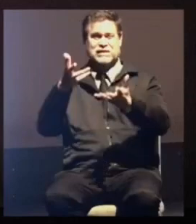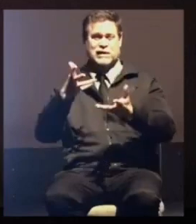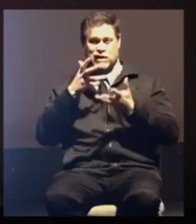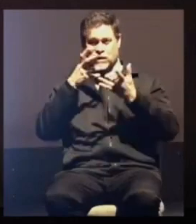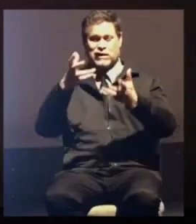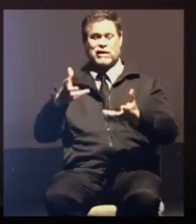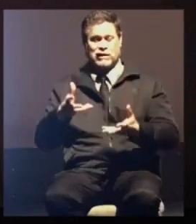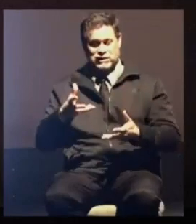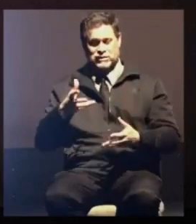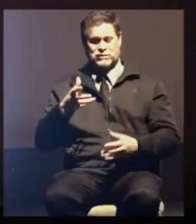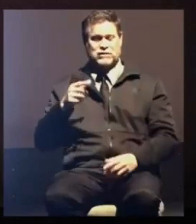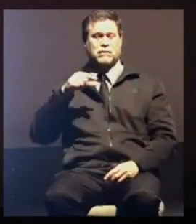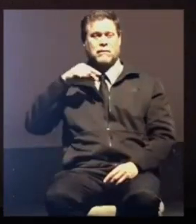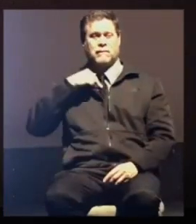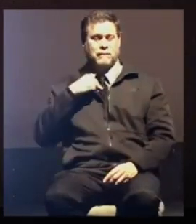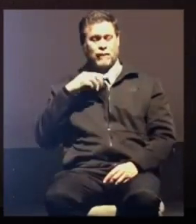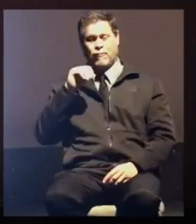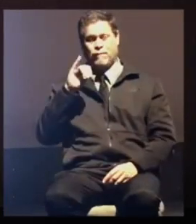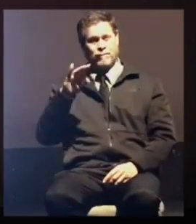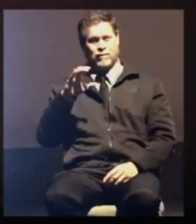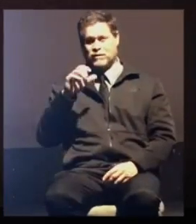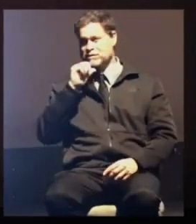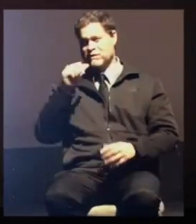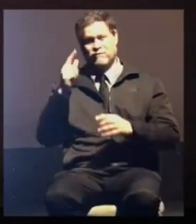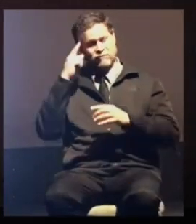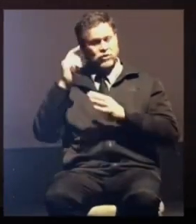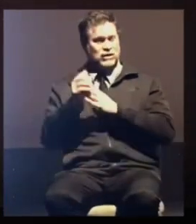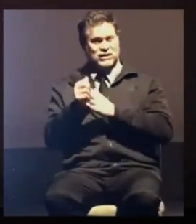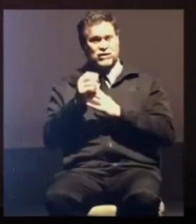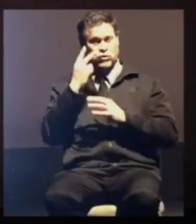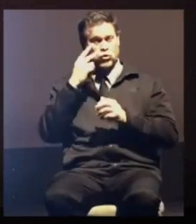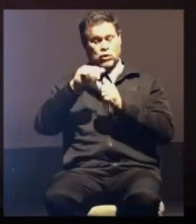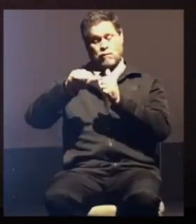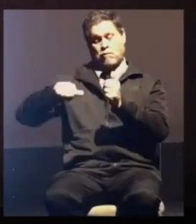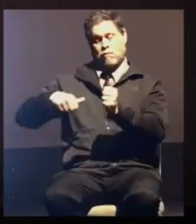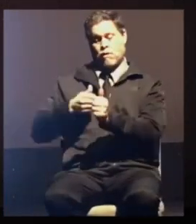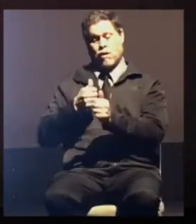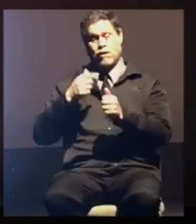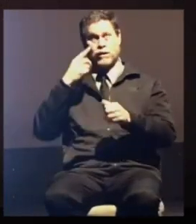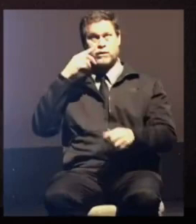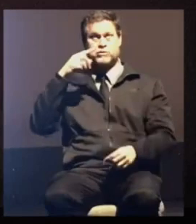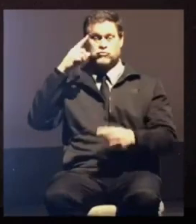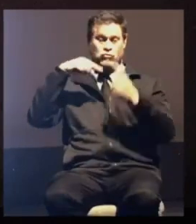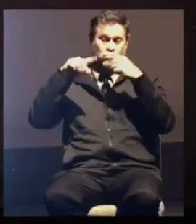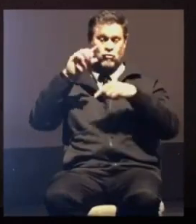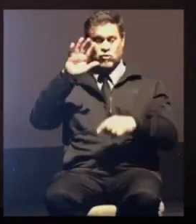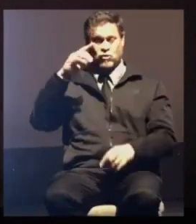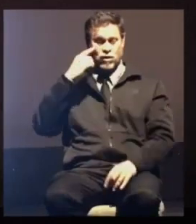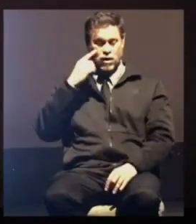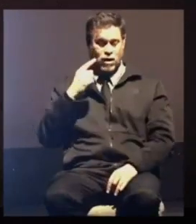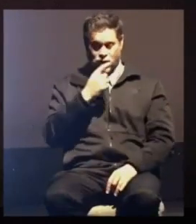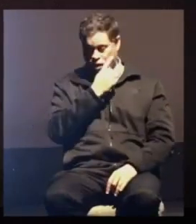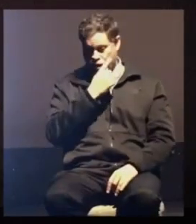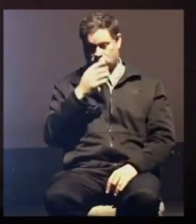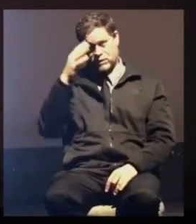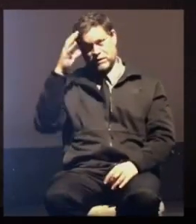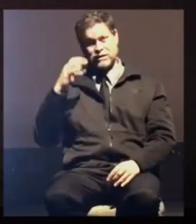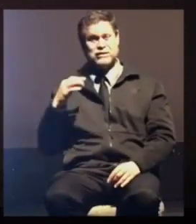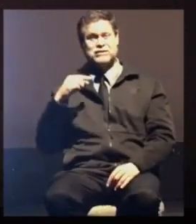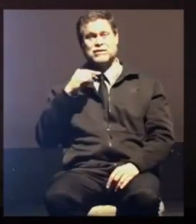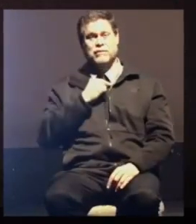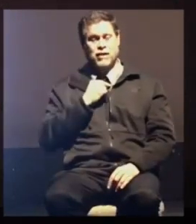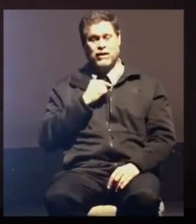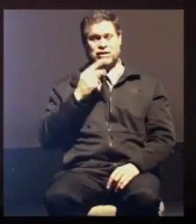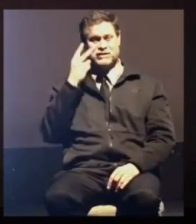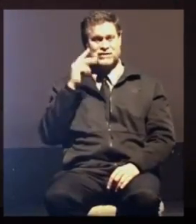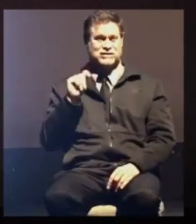mic'd up. A lot of times those aren't the leaders. If you look behind, there's guys rolling their eyes, you know, because the guy gets mic'd up, he sees